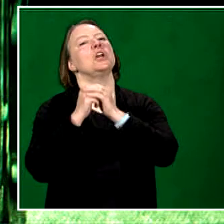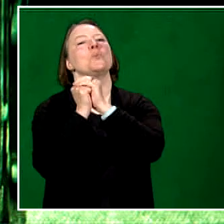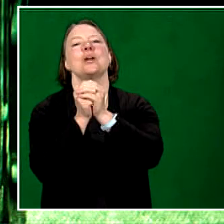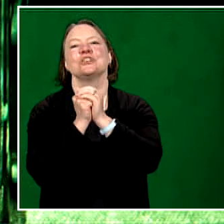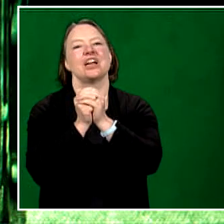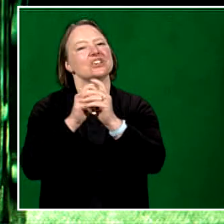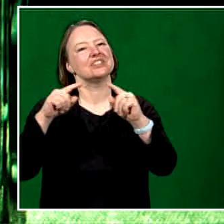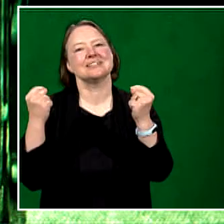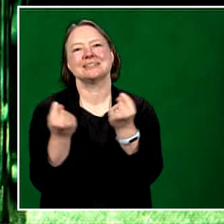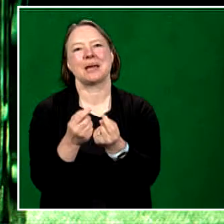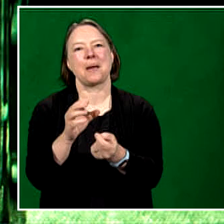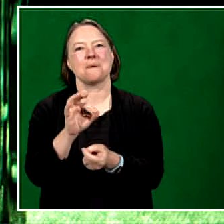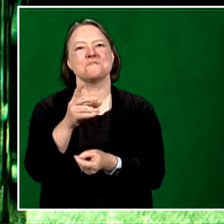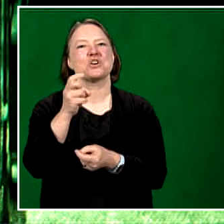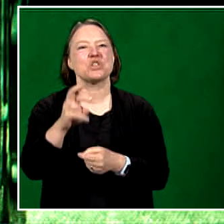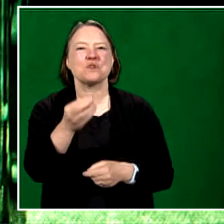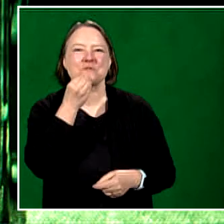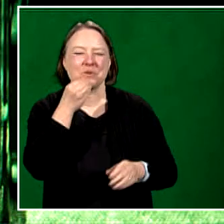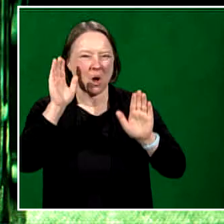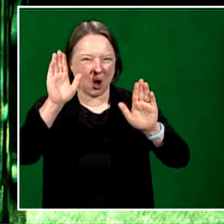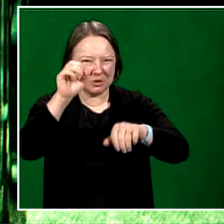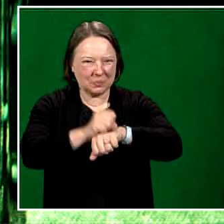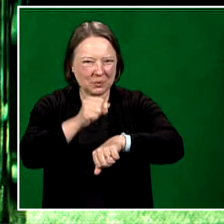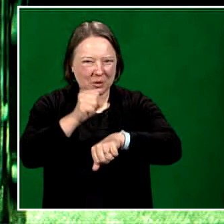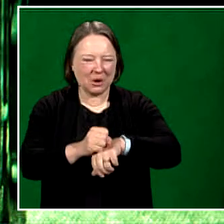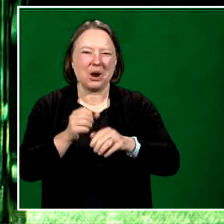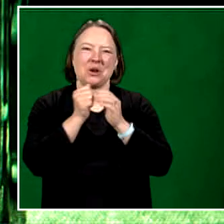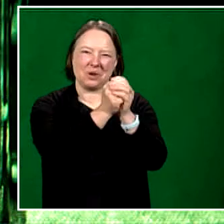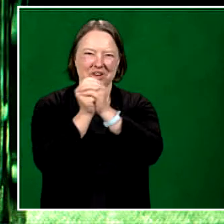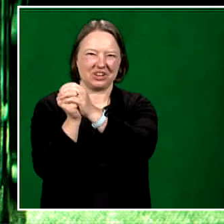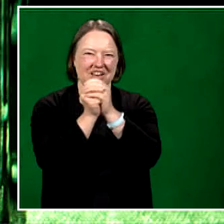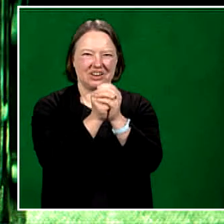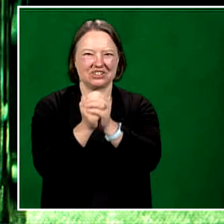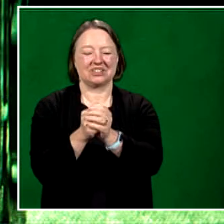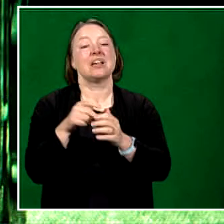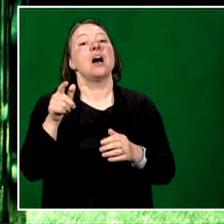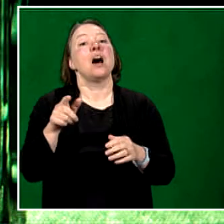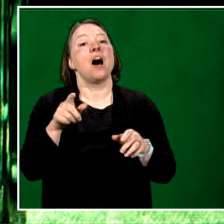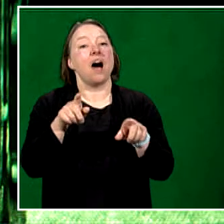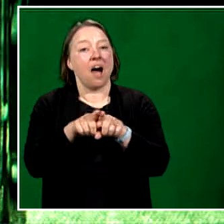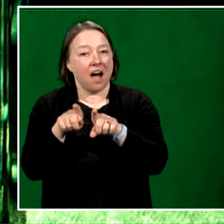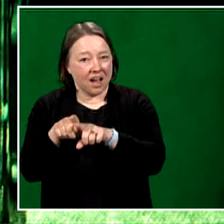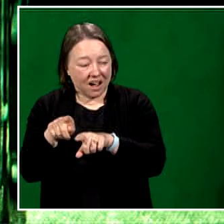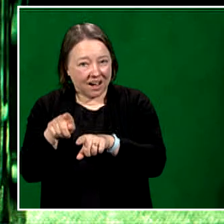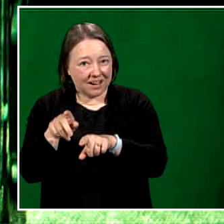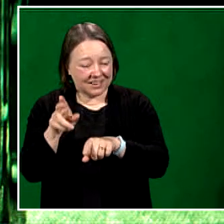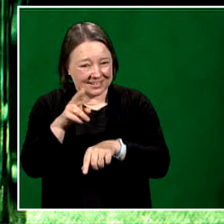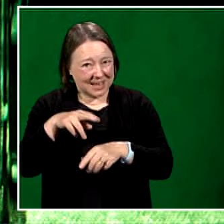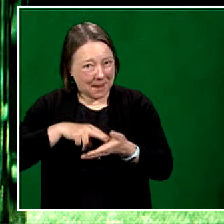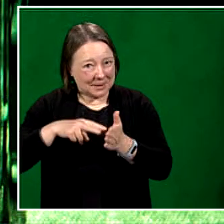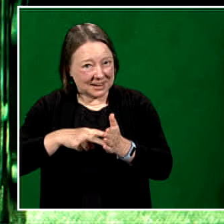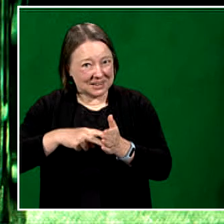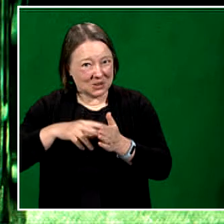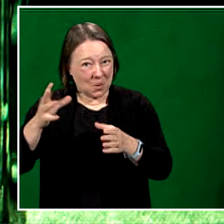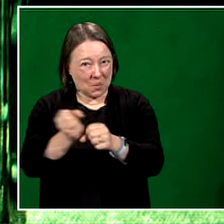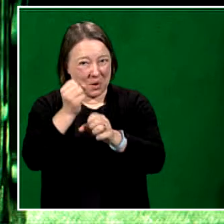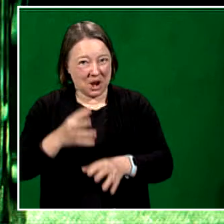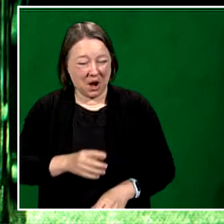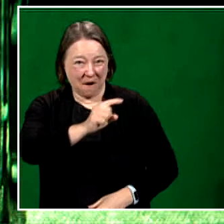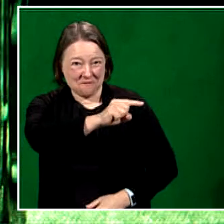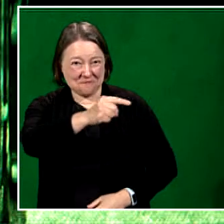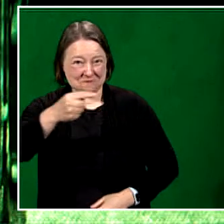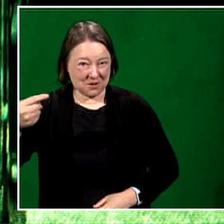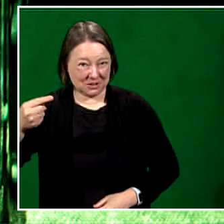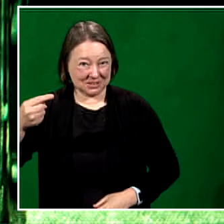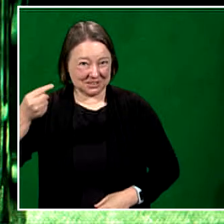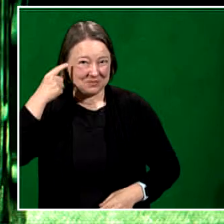Congratulations, Team Further Foods. Awesome work. Congratulations, Margot. And of course, that means that the winner of the 1st place Wege